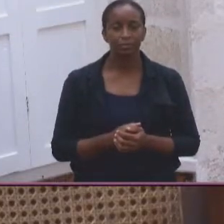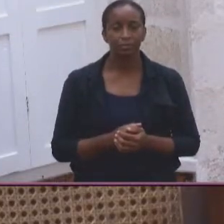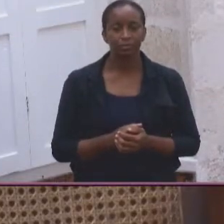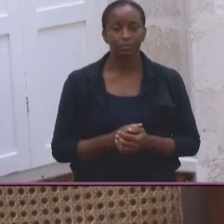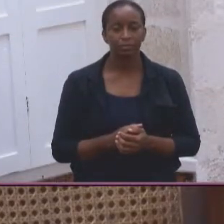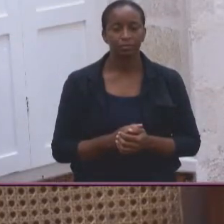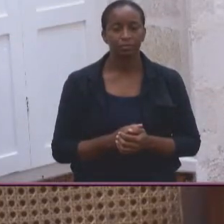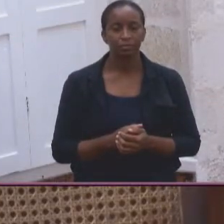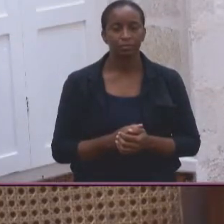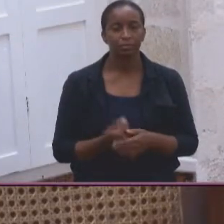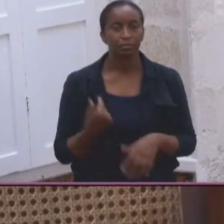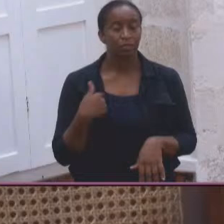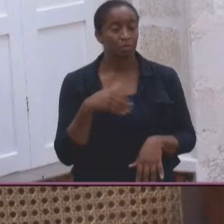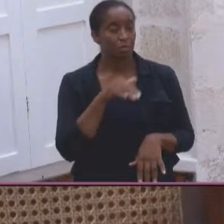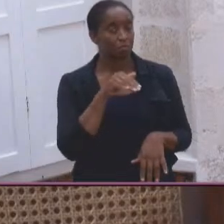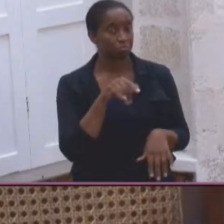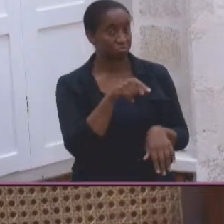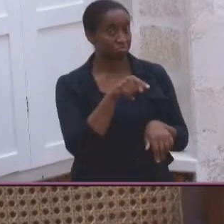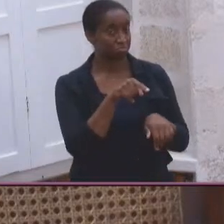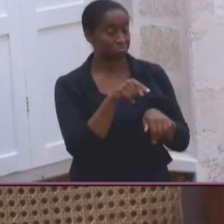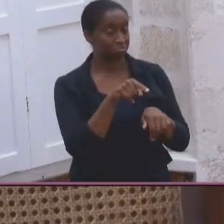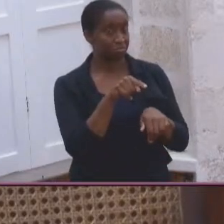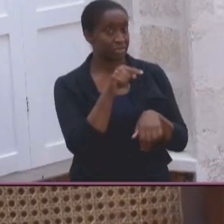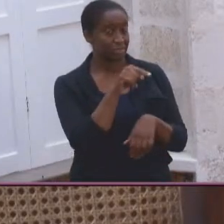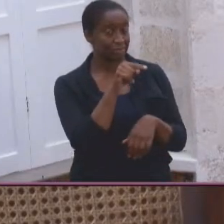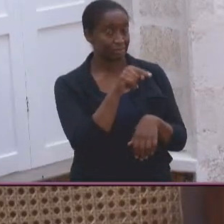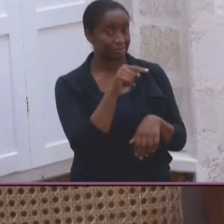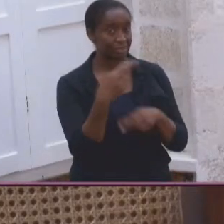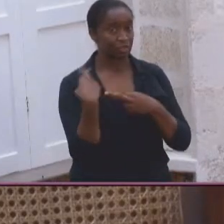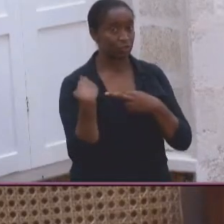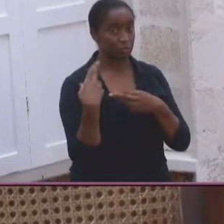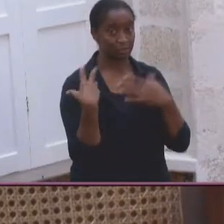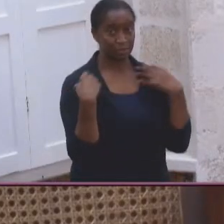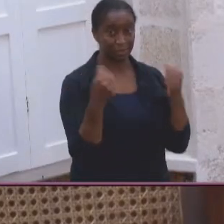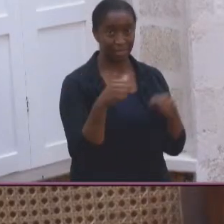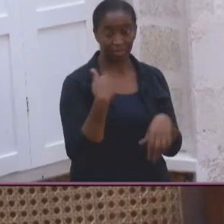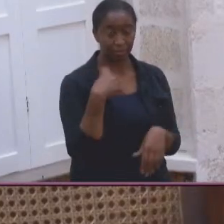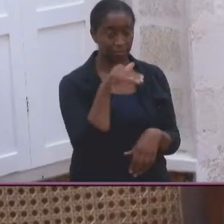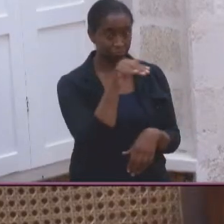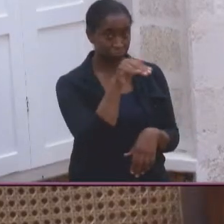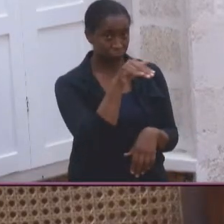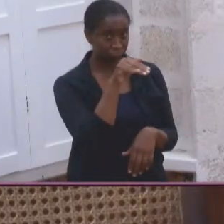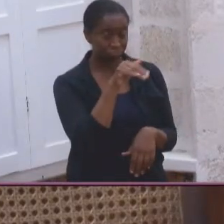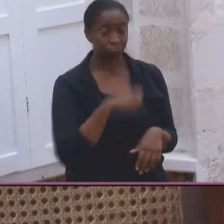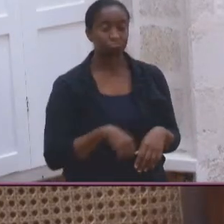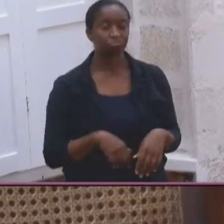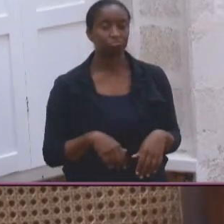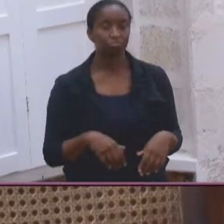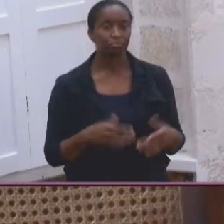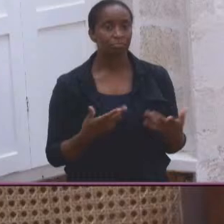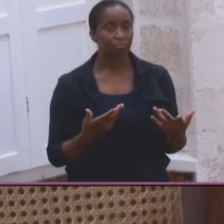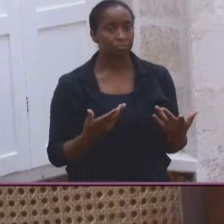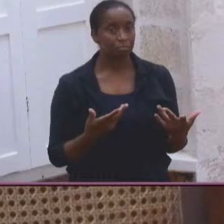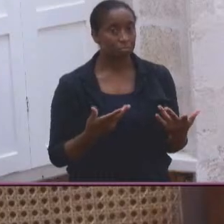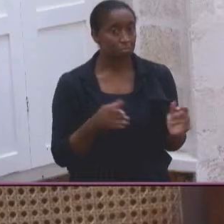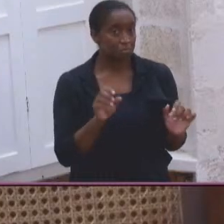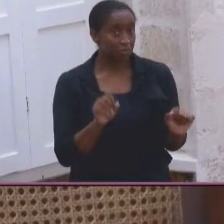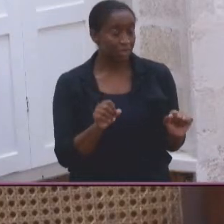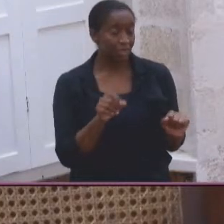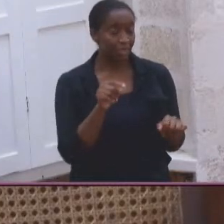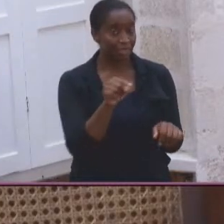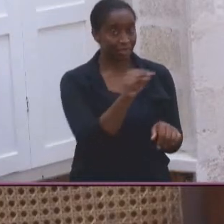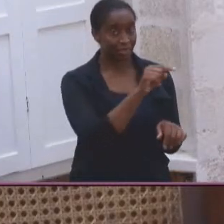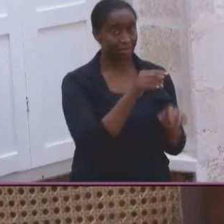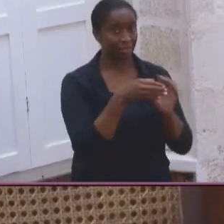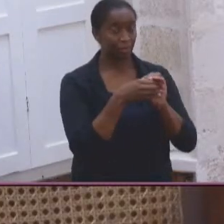Walcott, that we could have an incentive on those landowners who have the suckwells, which are